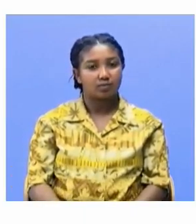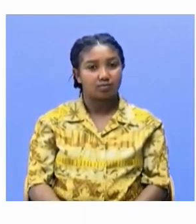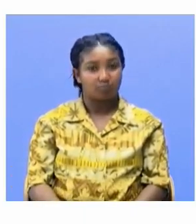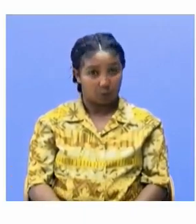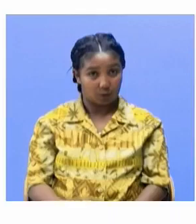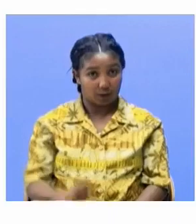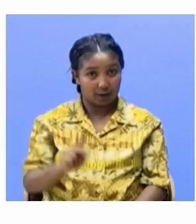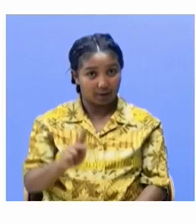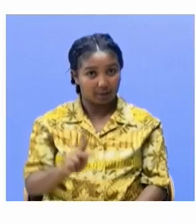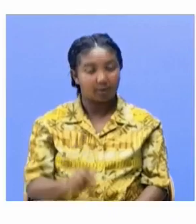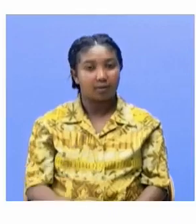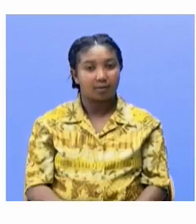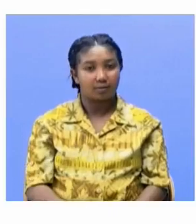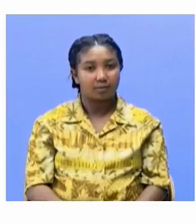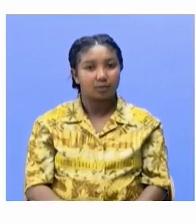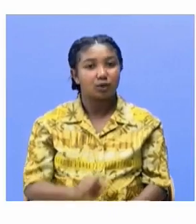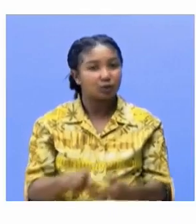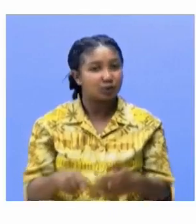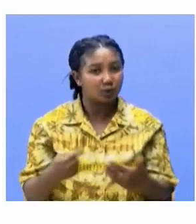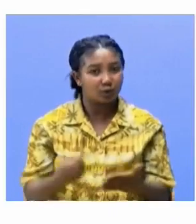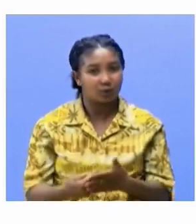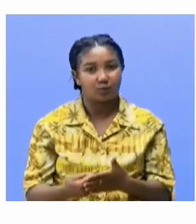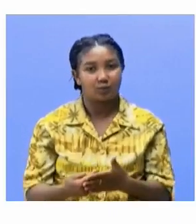Okay? Okay, so.